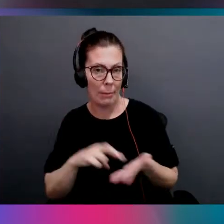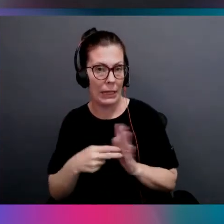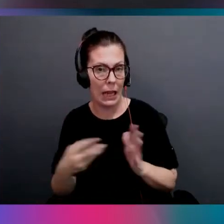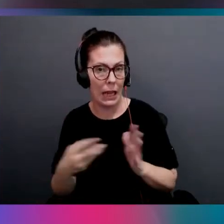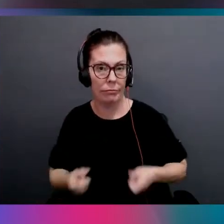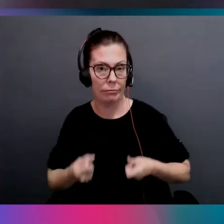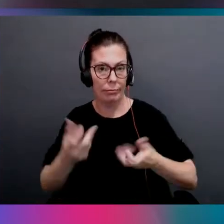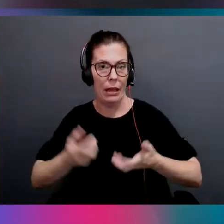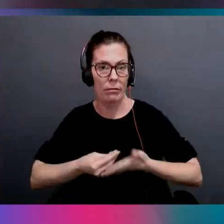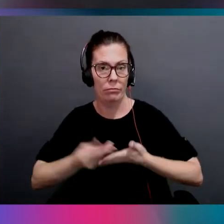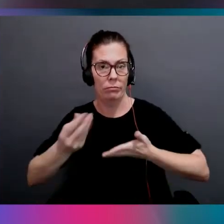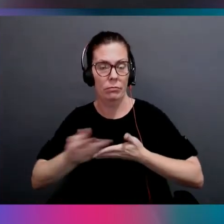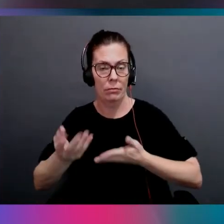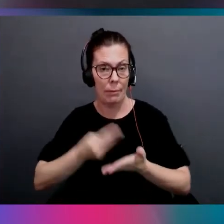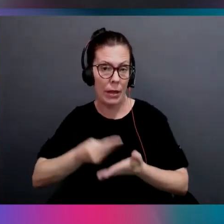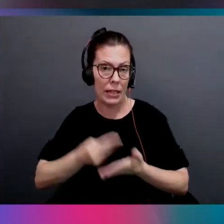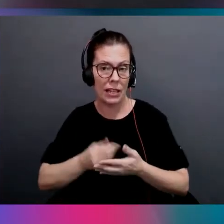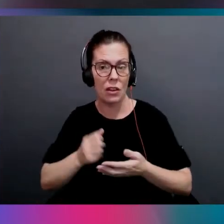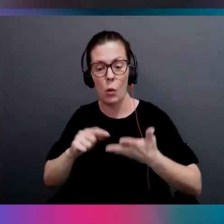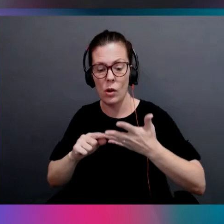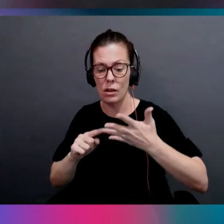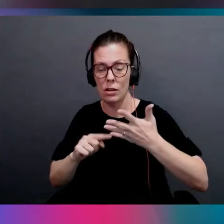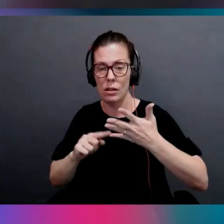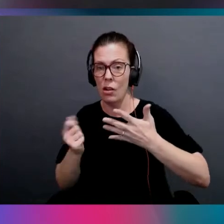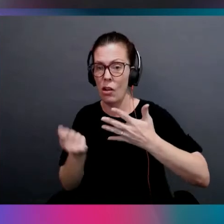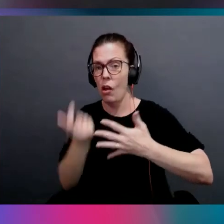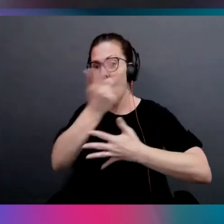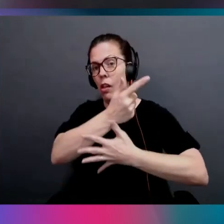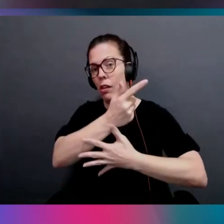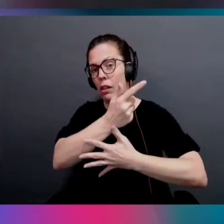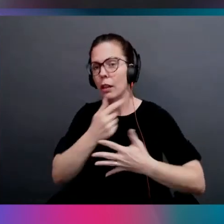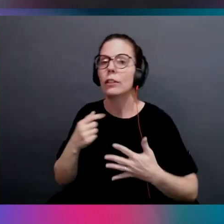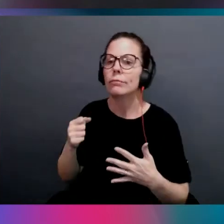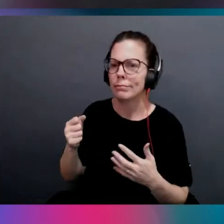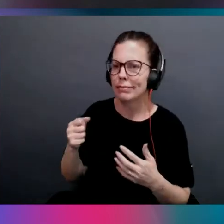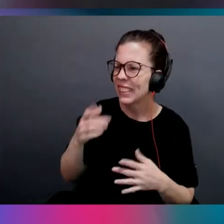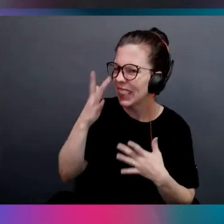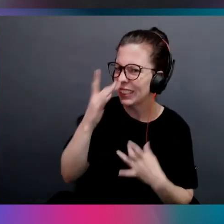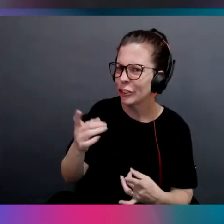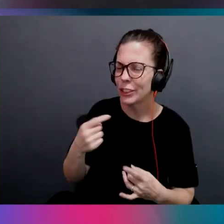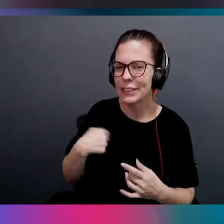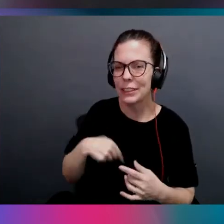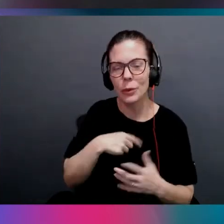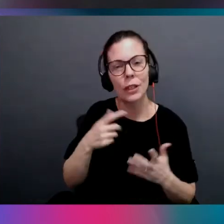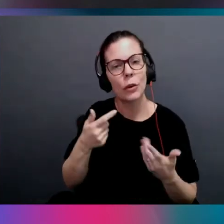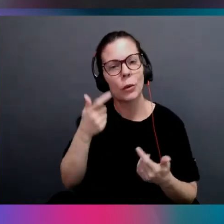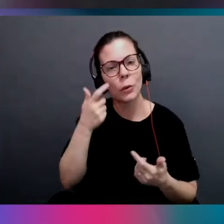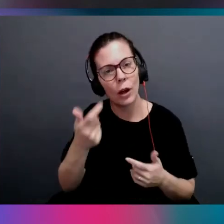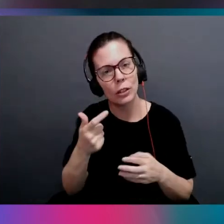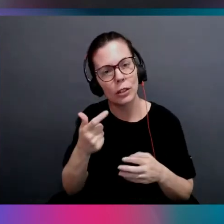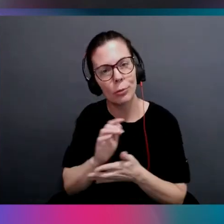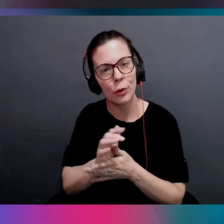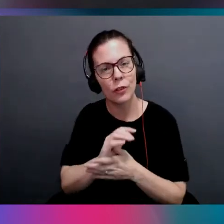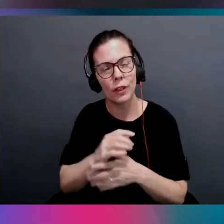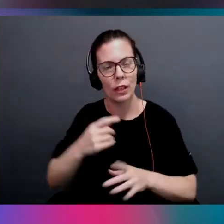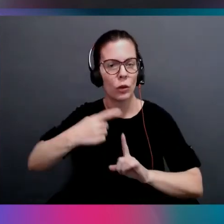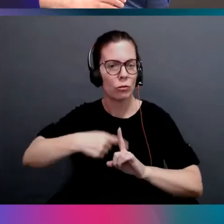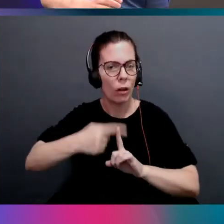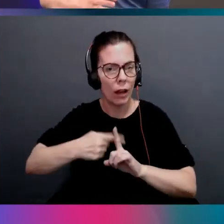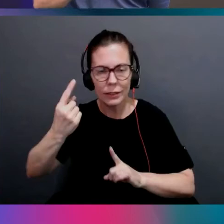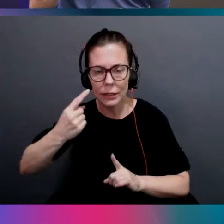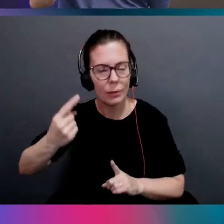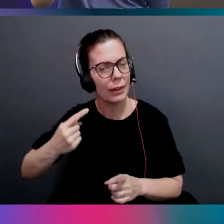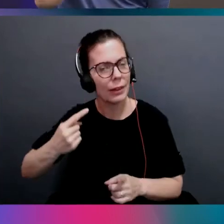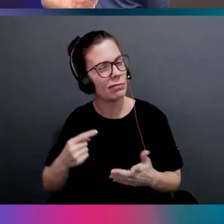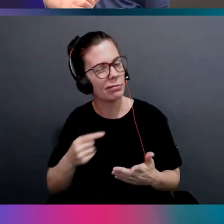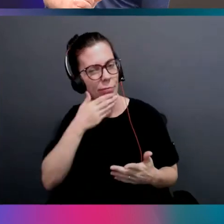of the above. I just think about every time we do go to watch movies or go to rent something or anything else, it's a lot better